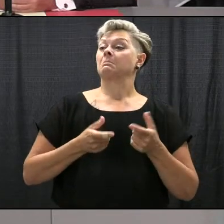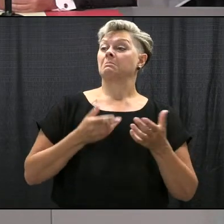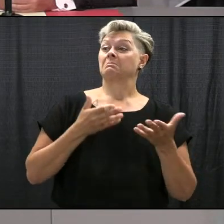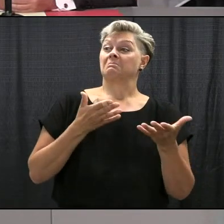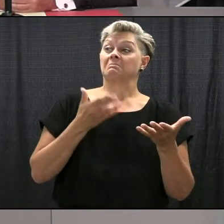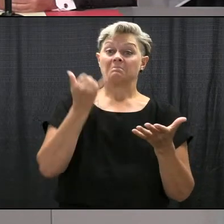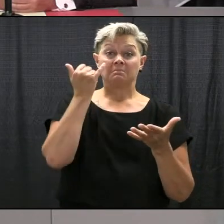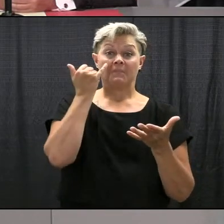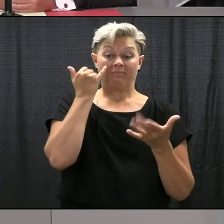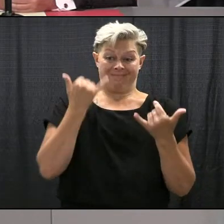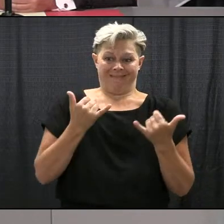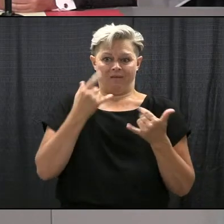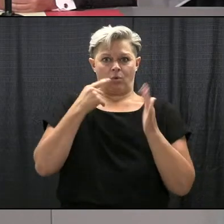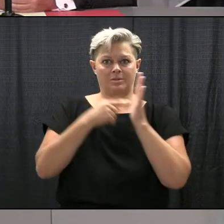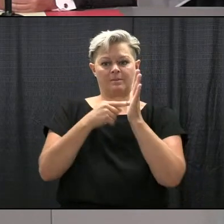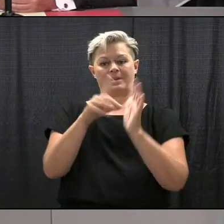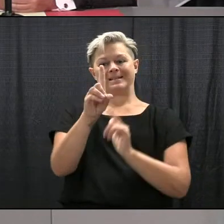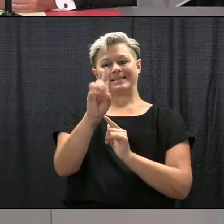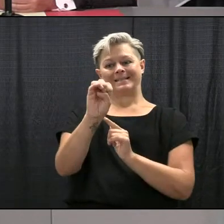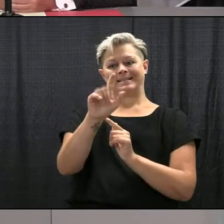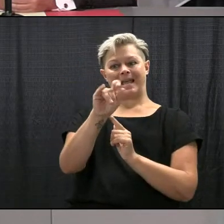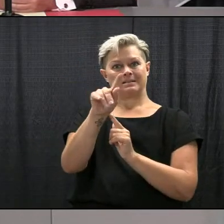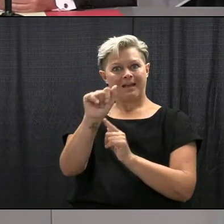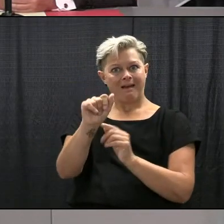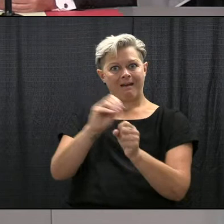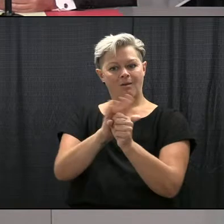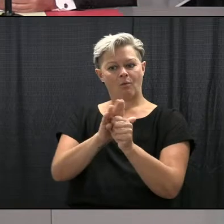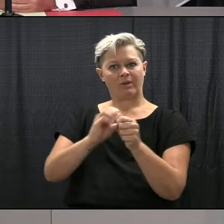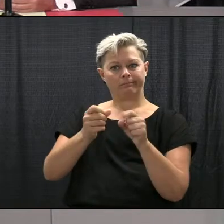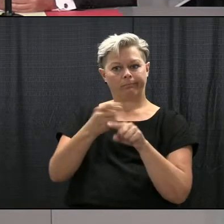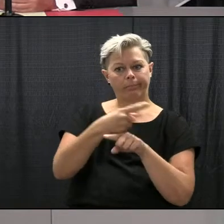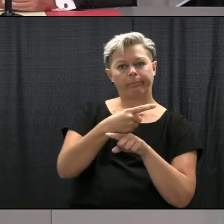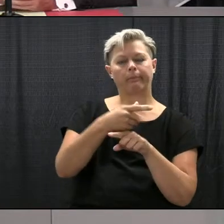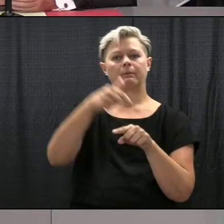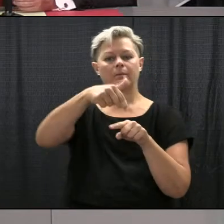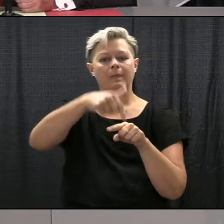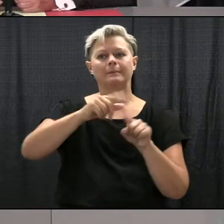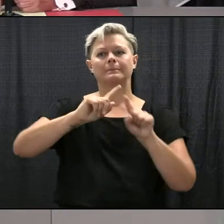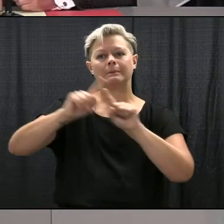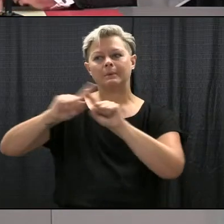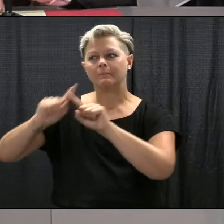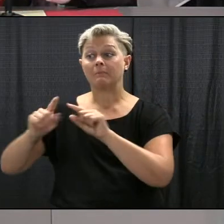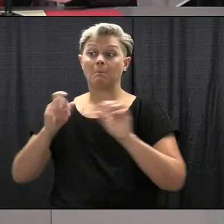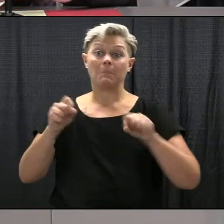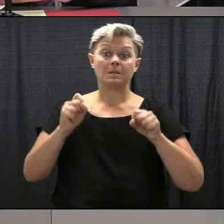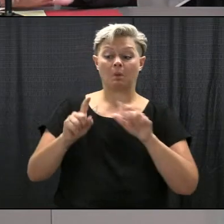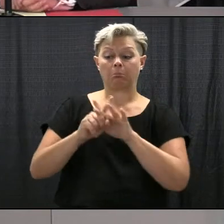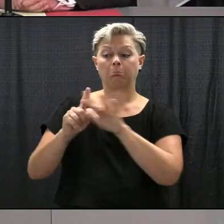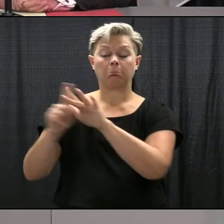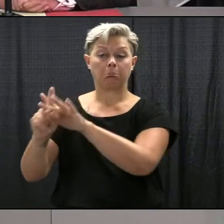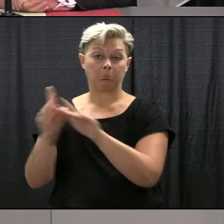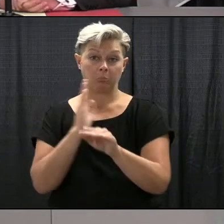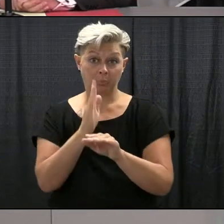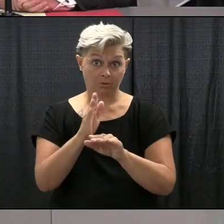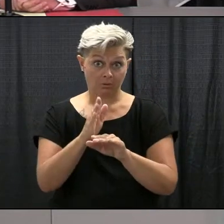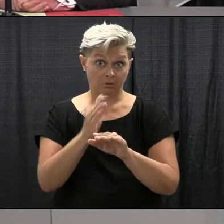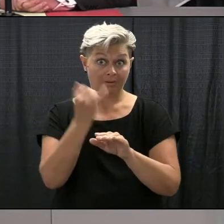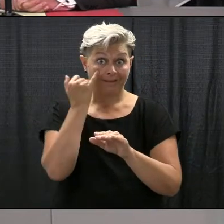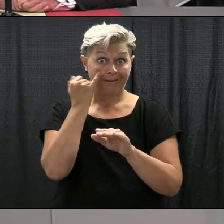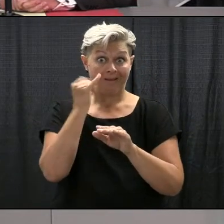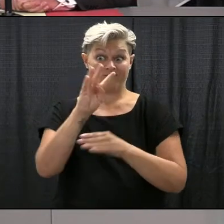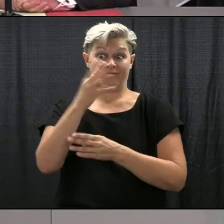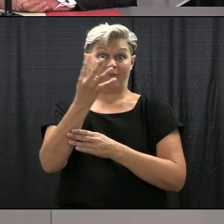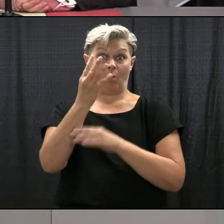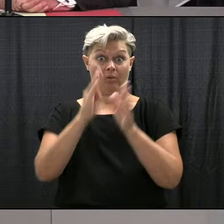Delta variant right now and other unforeseen, circumstances that could come up regarding the fourth wave, do